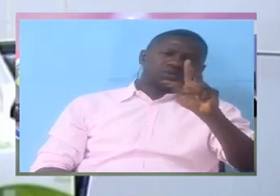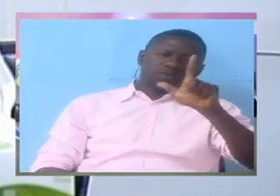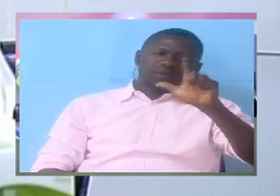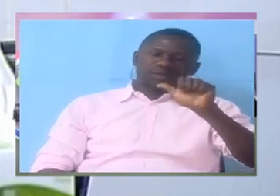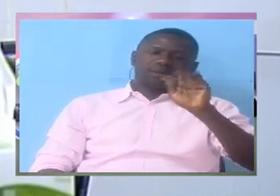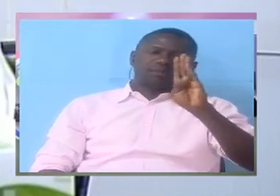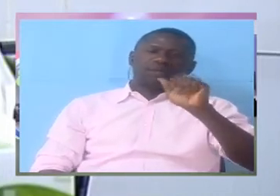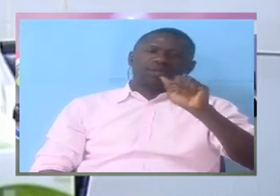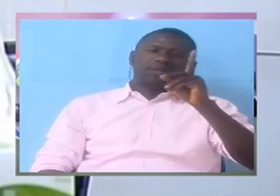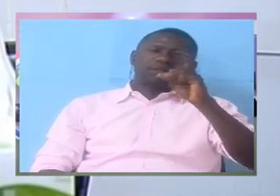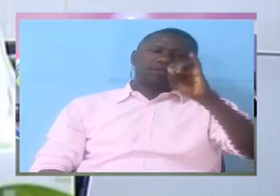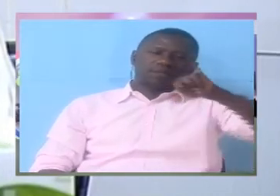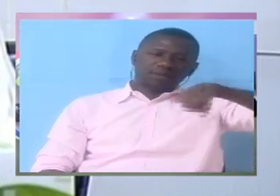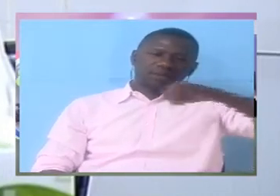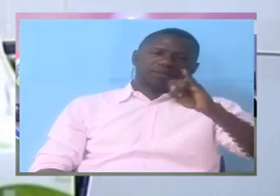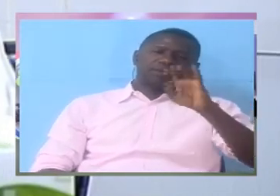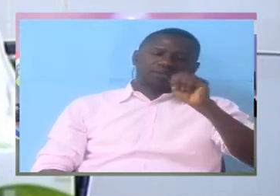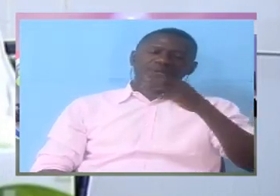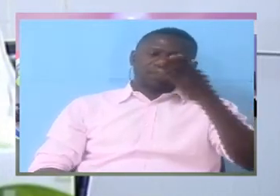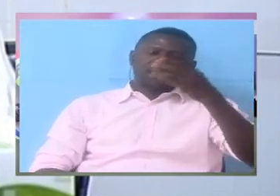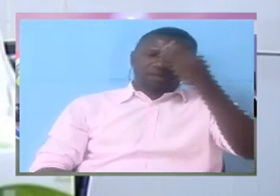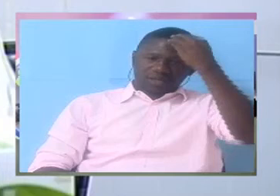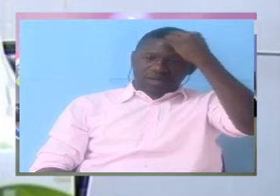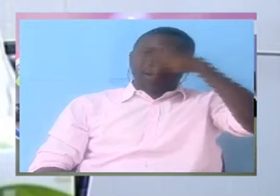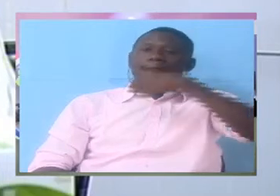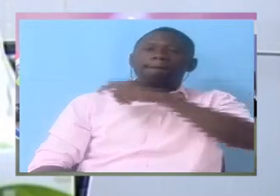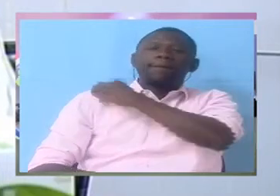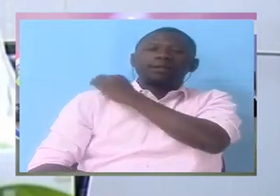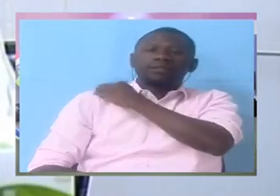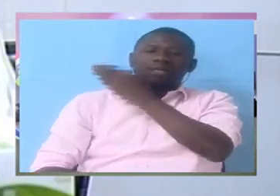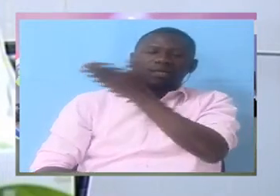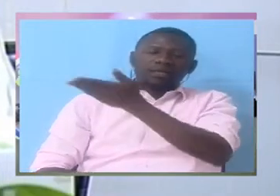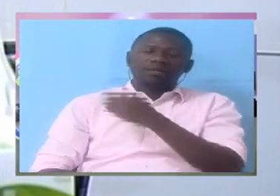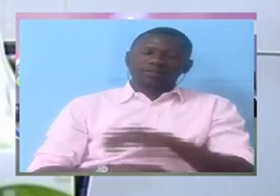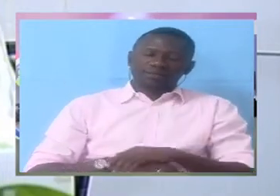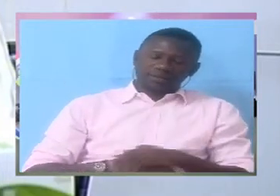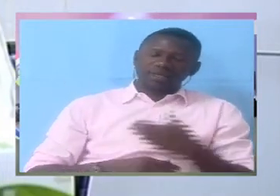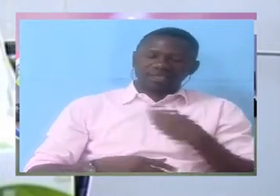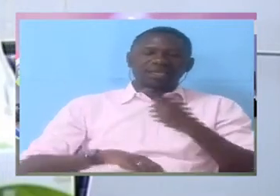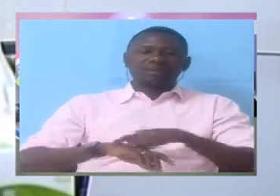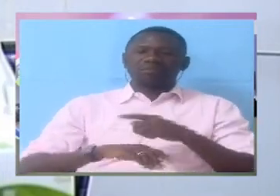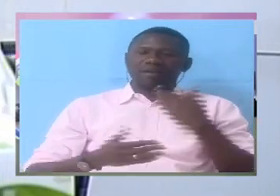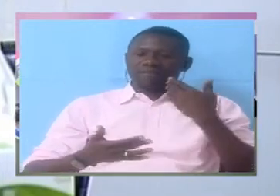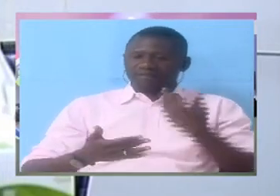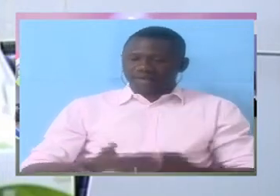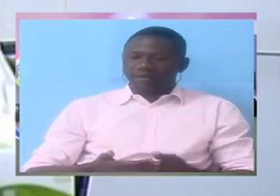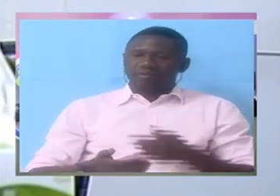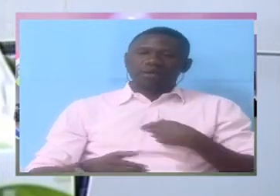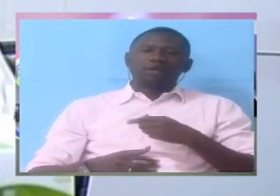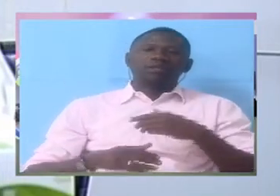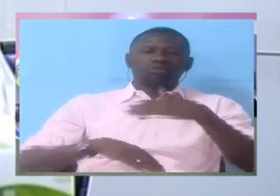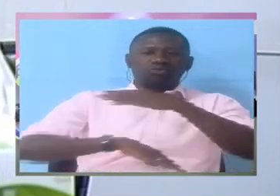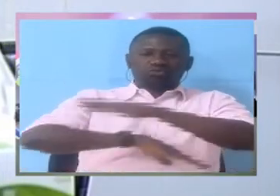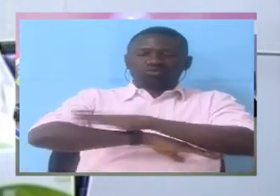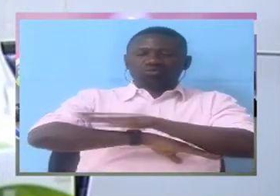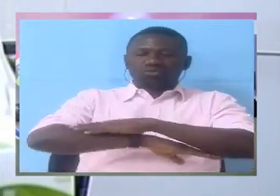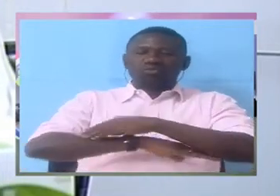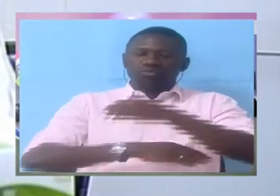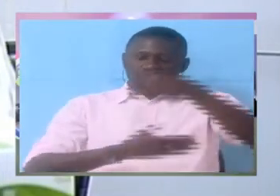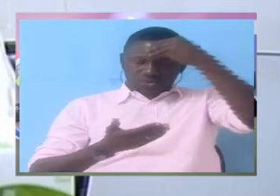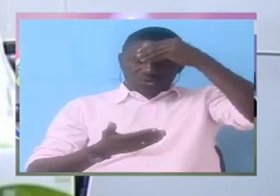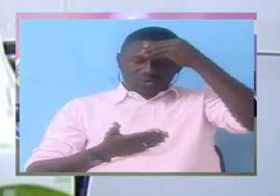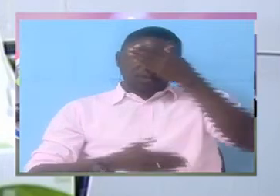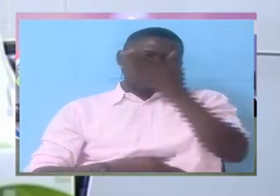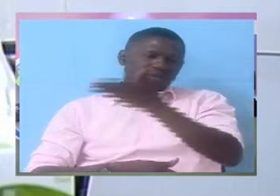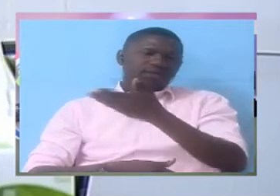yala. So that's where I completed my school career. Nana karango to labanjele. And then it's the same